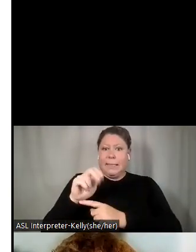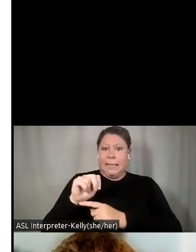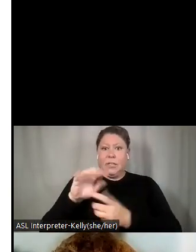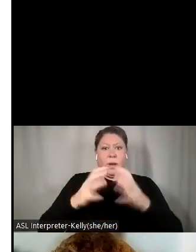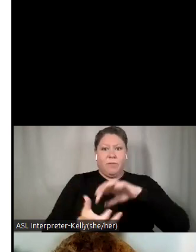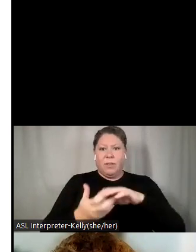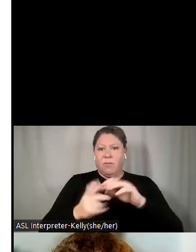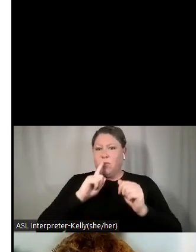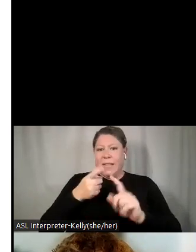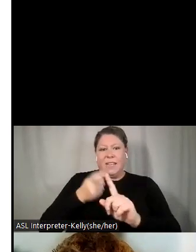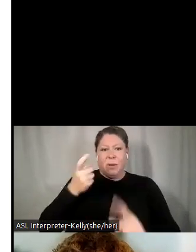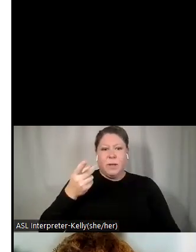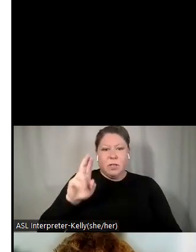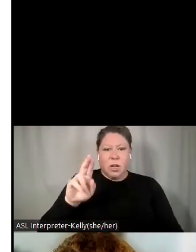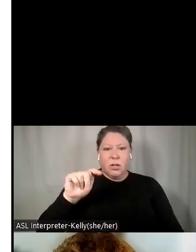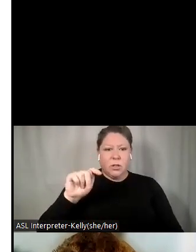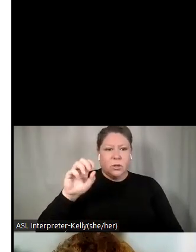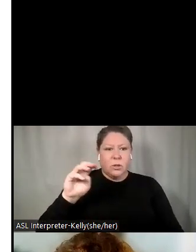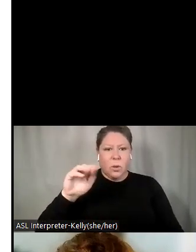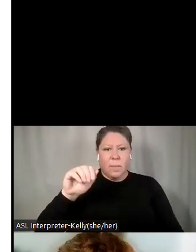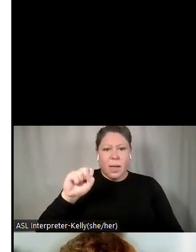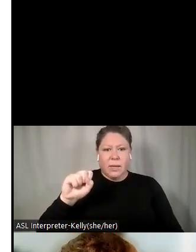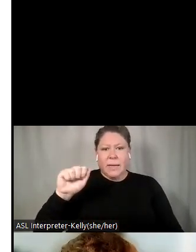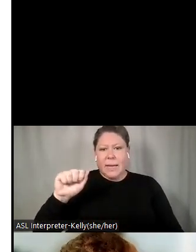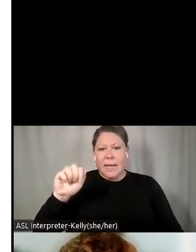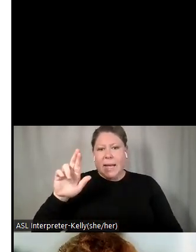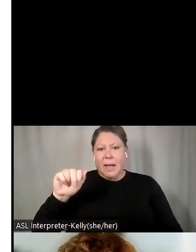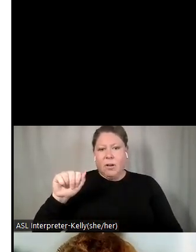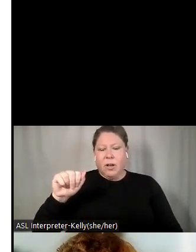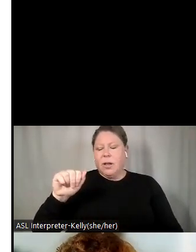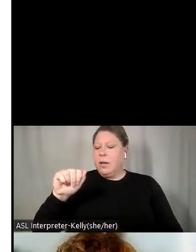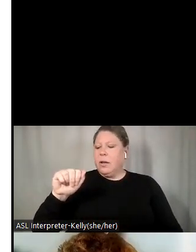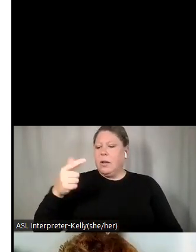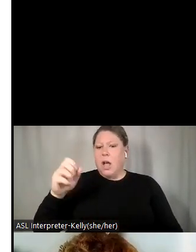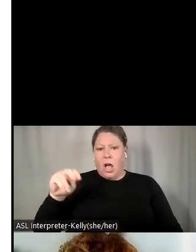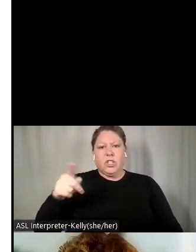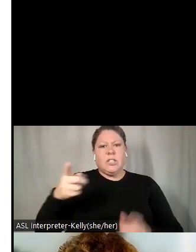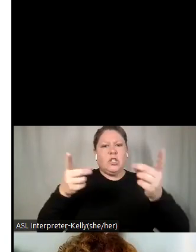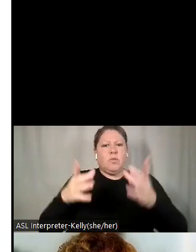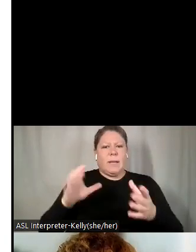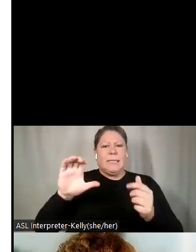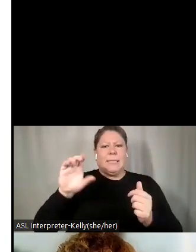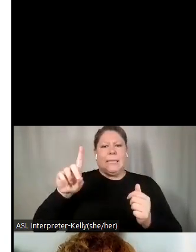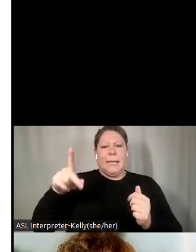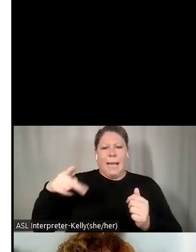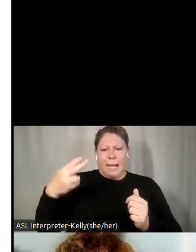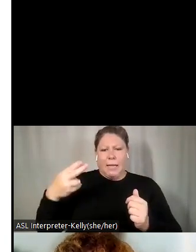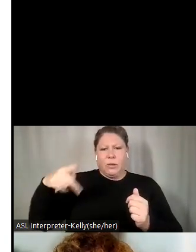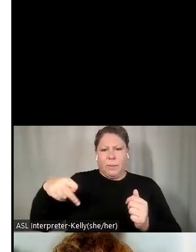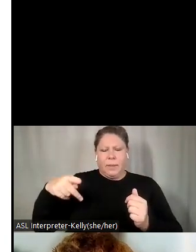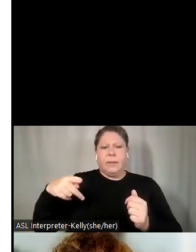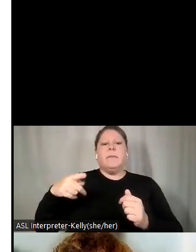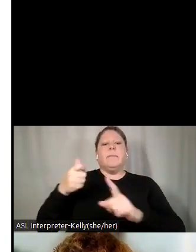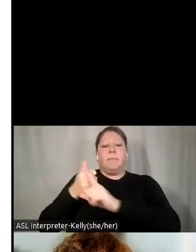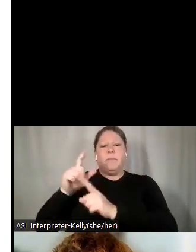brainchild of Dr. Tomas Aragon, who's the director of CDPH. He's been the director since January of 2021. And he was introduced